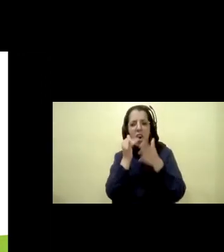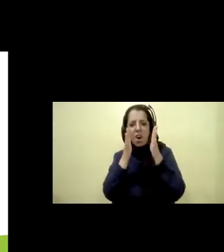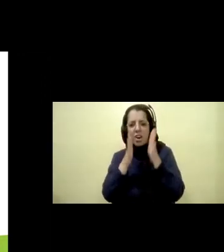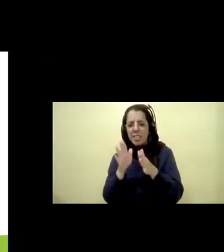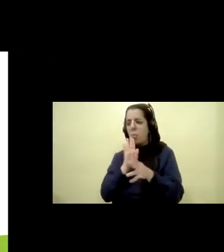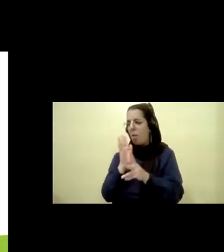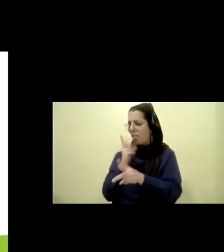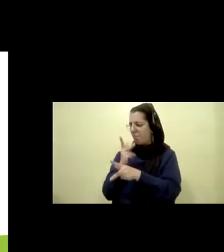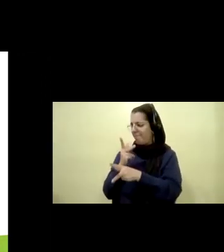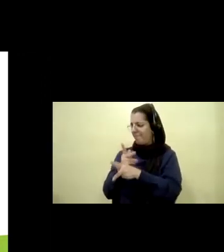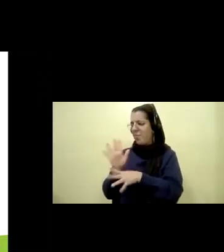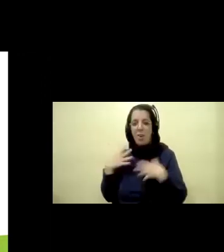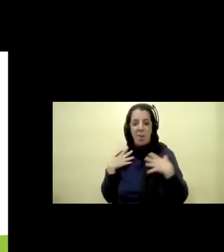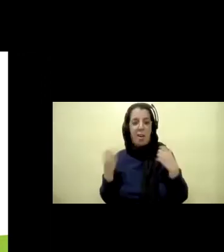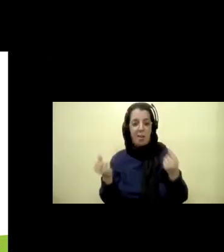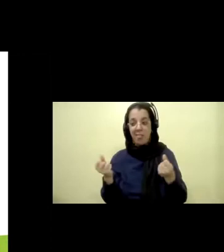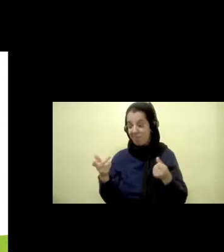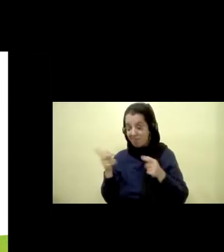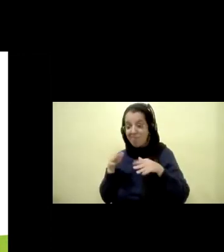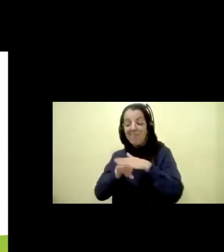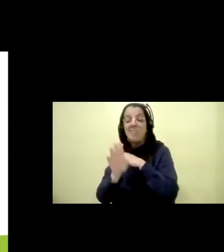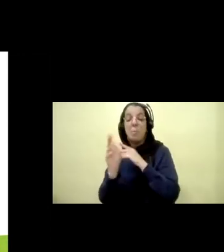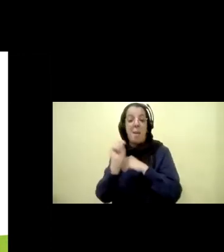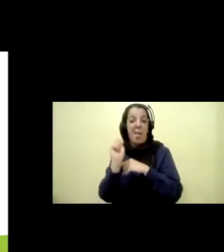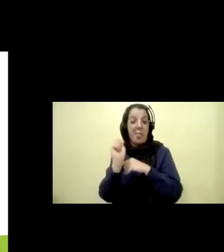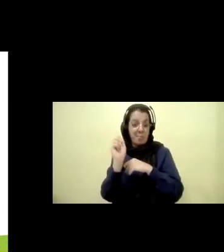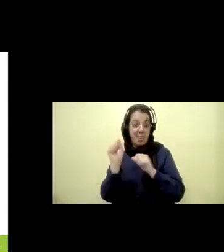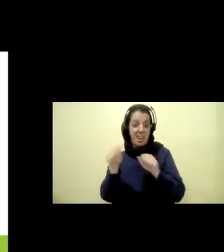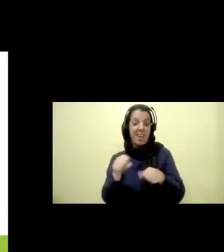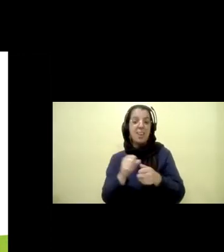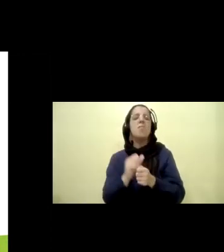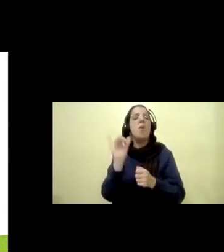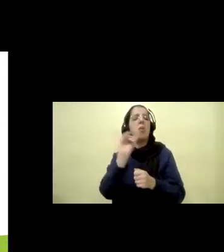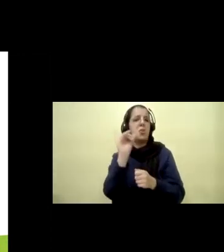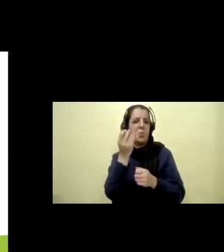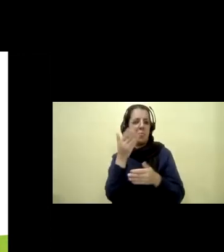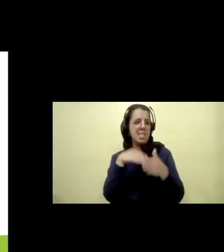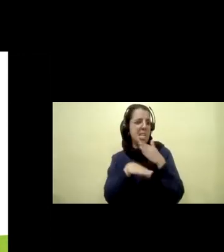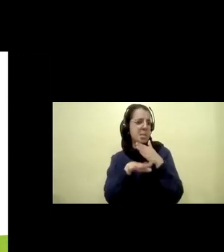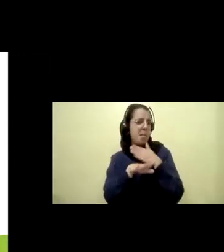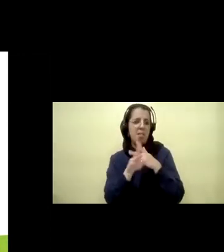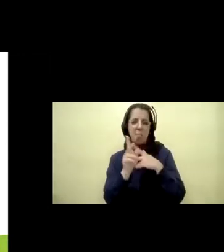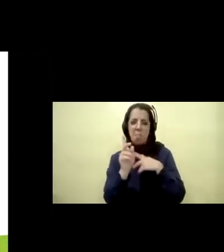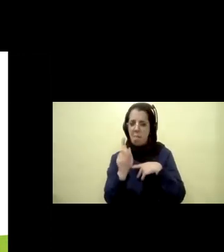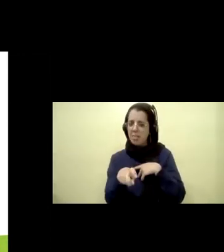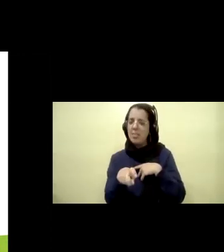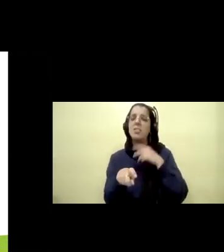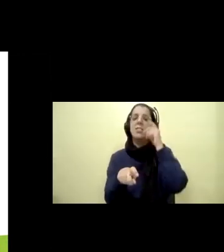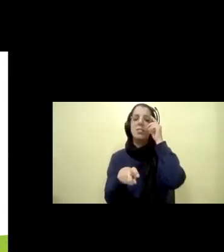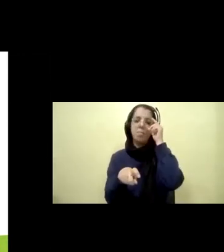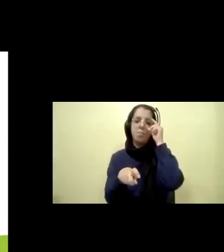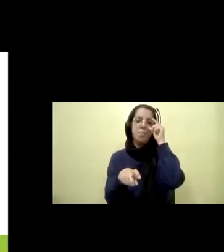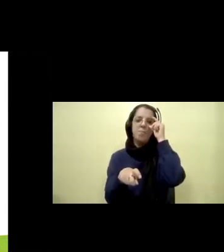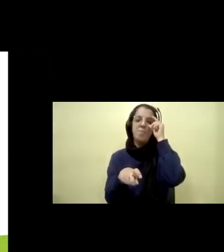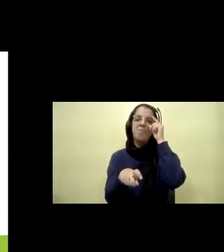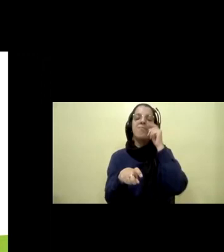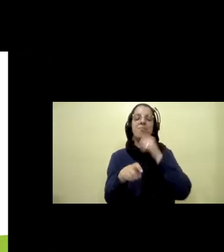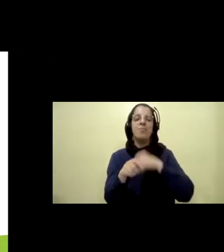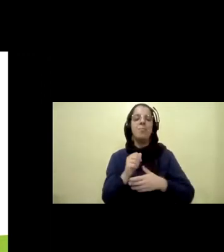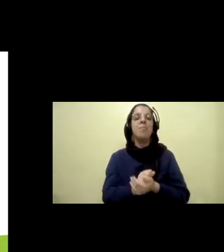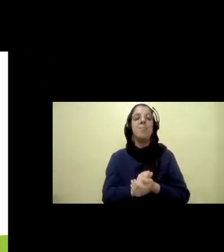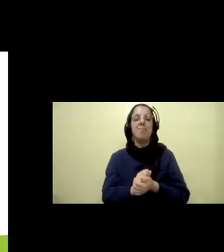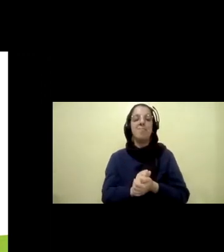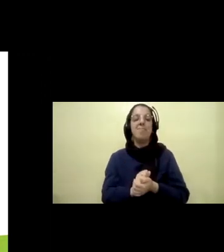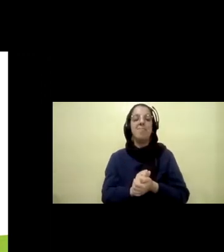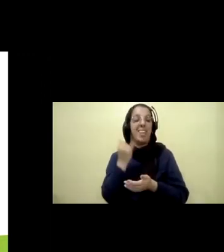park. And it's a really important accessibility piece, being able to have an accessible bathroom on site if